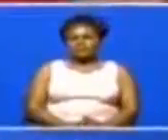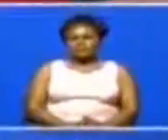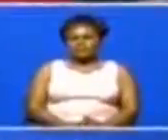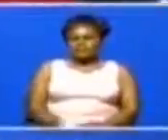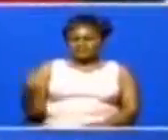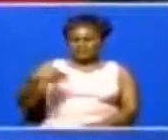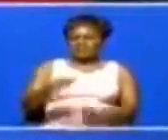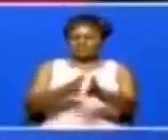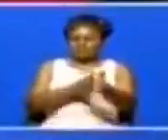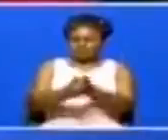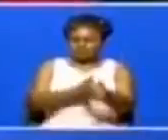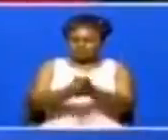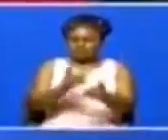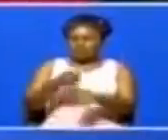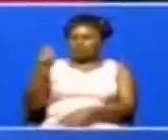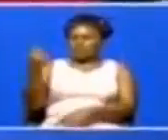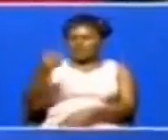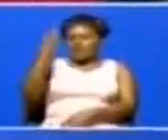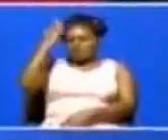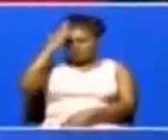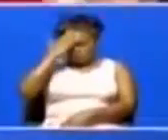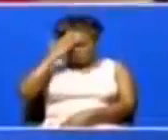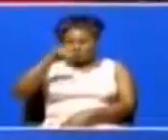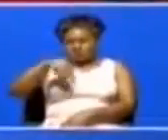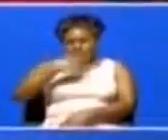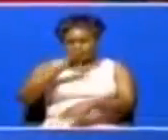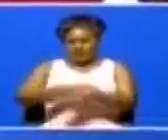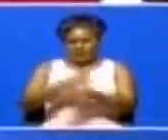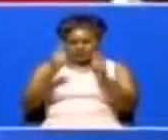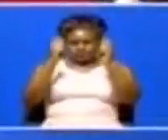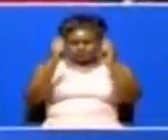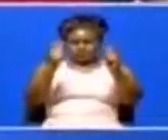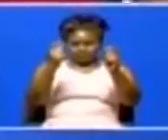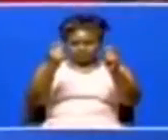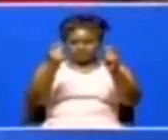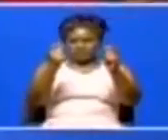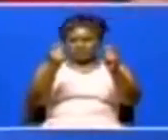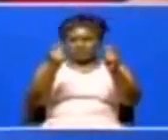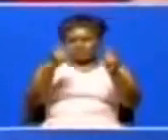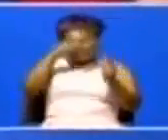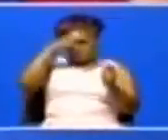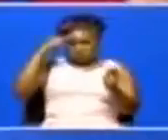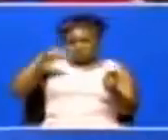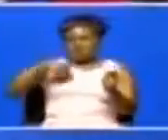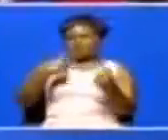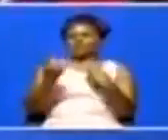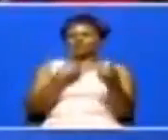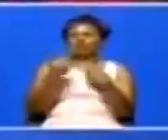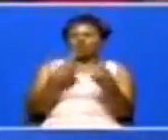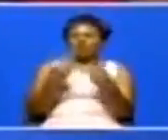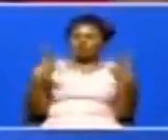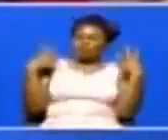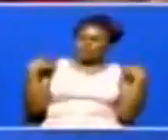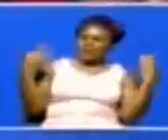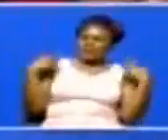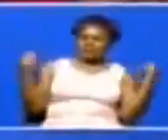Tulikuja tukiwa na sai kutoka Kenya. Tulikuja tukijua tunaenda nayo. Tulikuja tukijua kikombe tunaenda nacho. Manake tulikuwa tumeongea, tukafanya